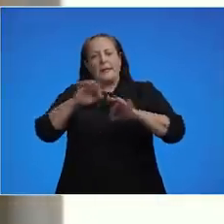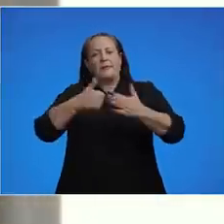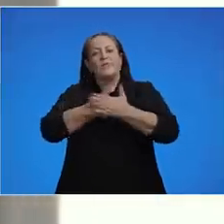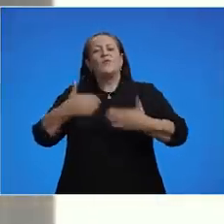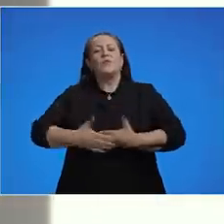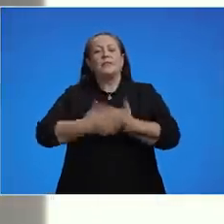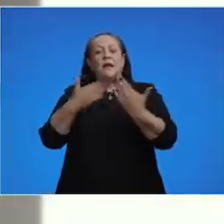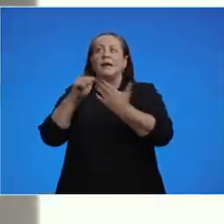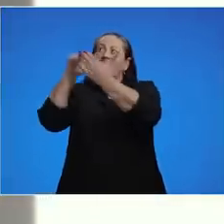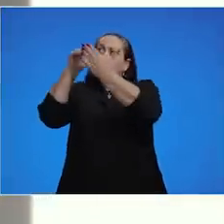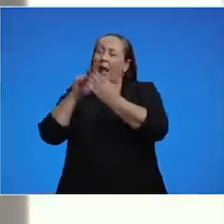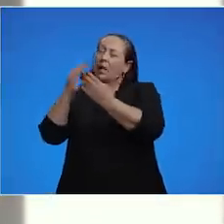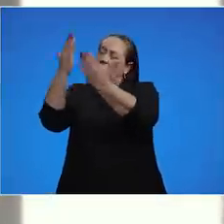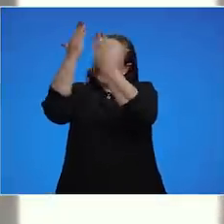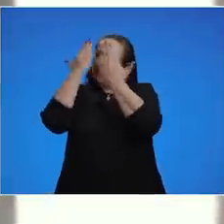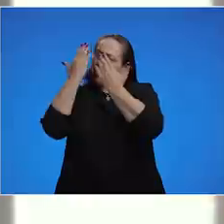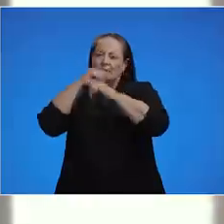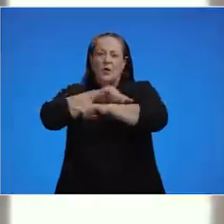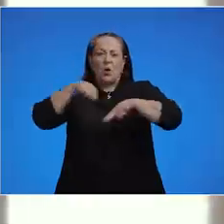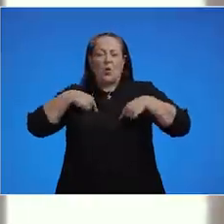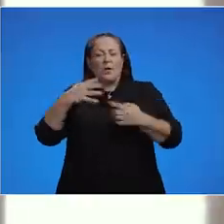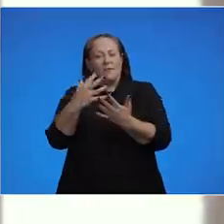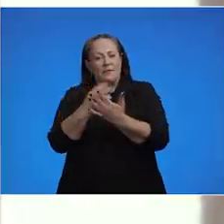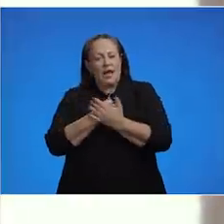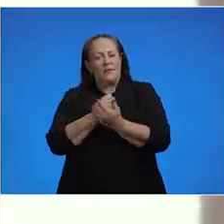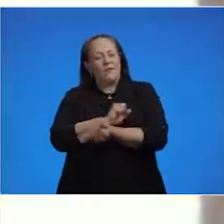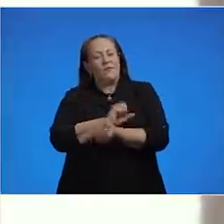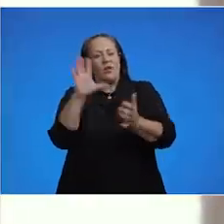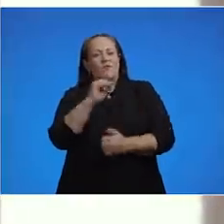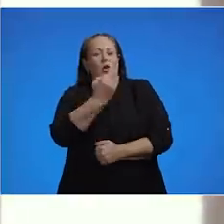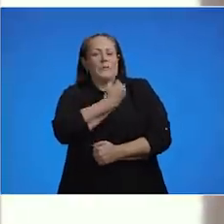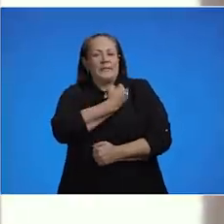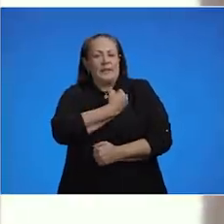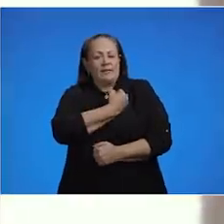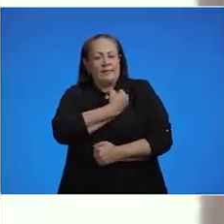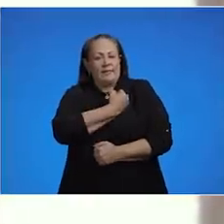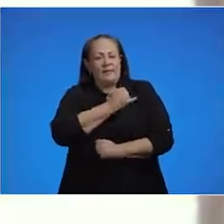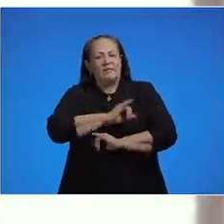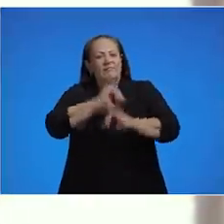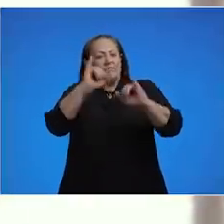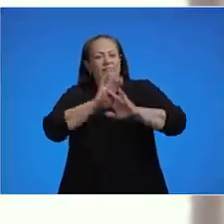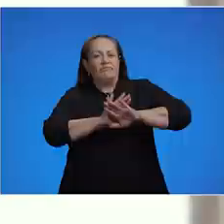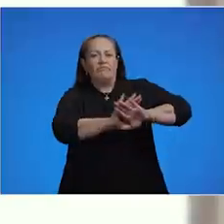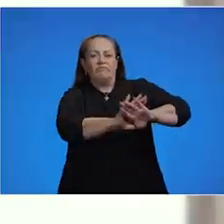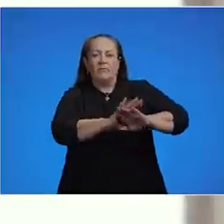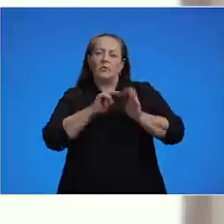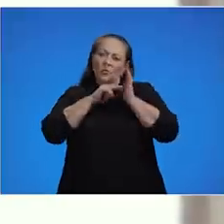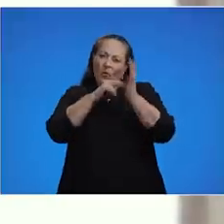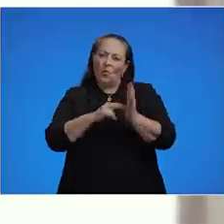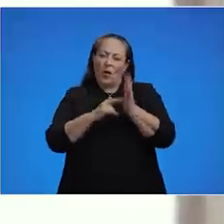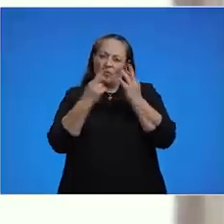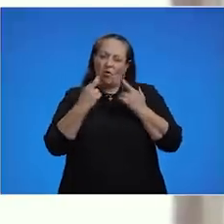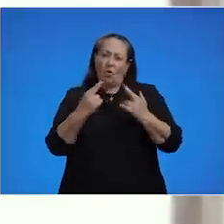our days, that by the help of your mercy, we may be always free from sin and safe from all distress, as